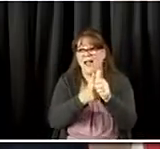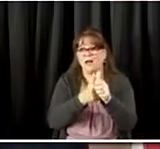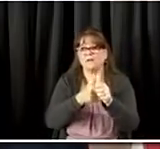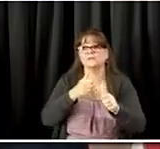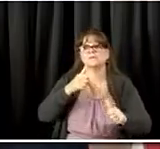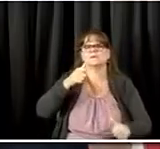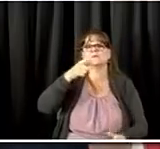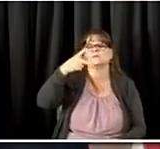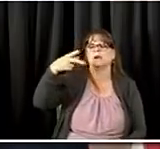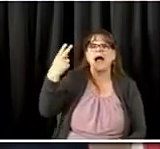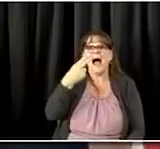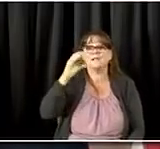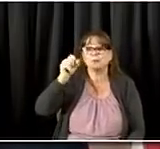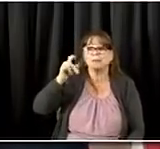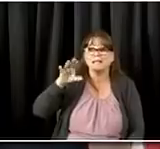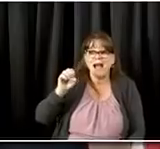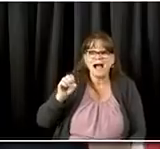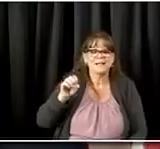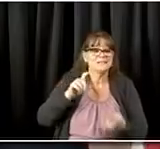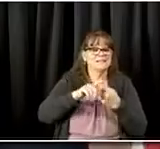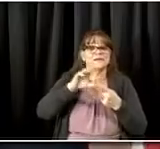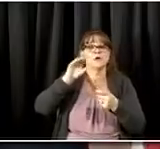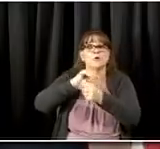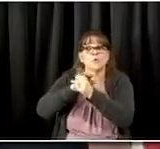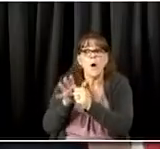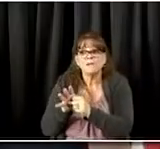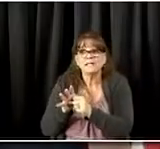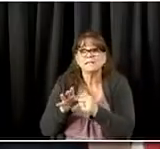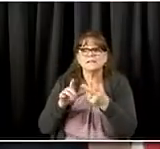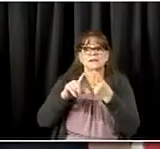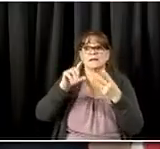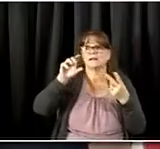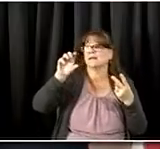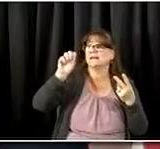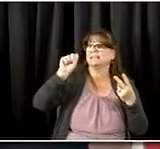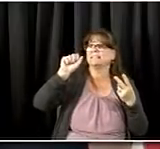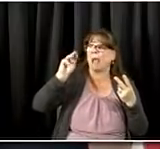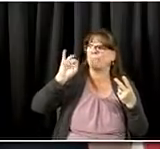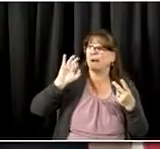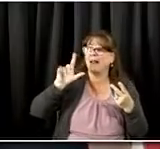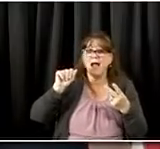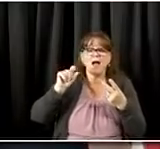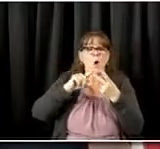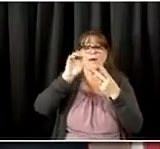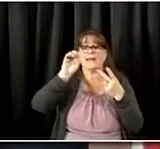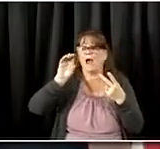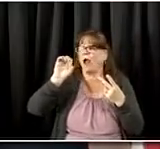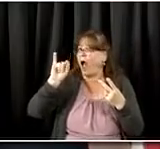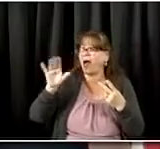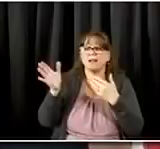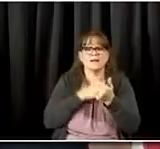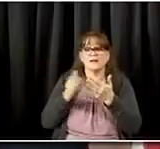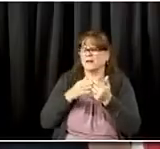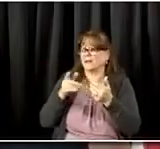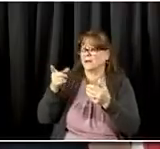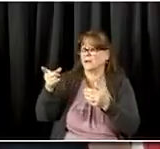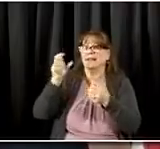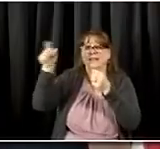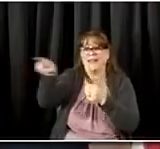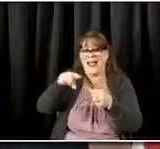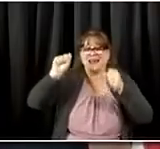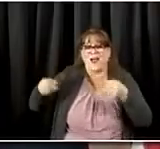will be, could lose their license to operate at that retail outlet and lose their liquor license. That would be a devastating outcome for